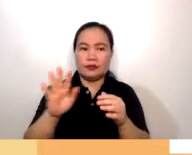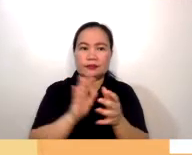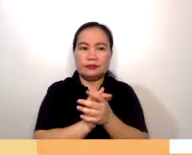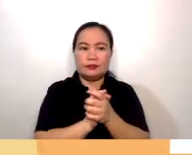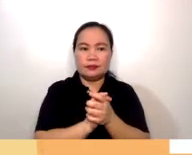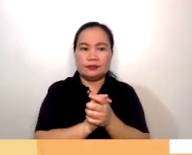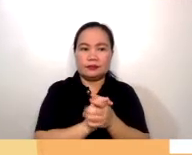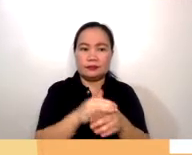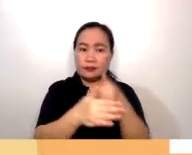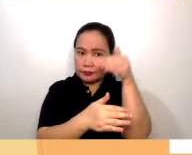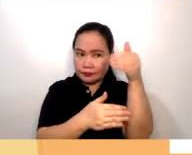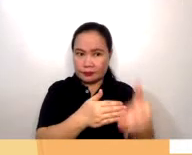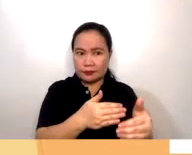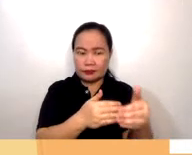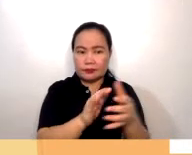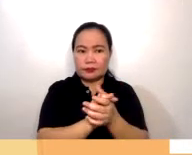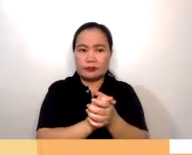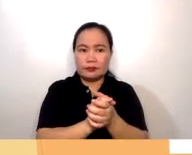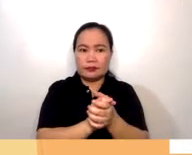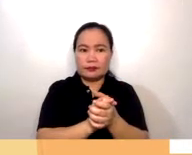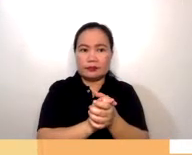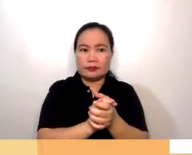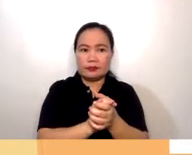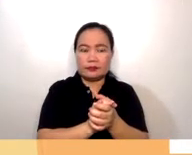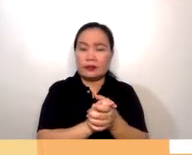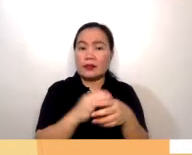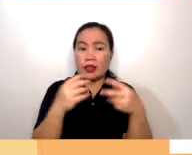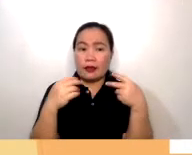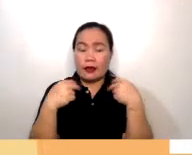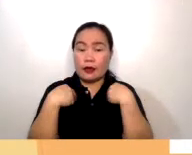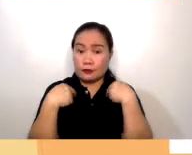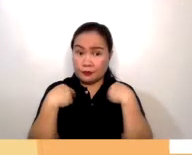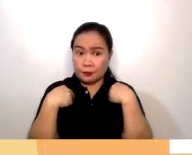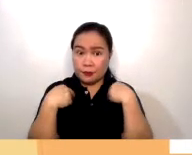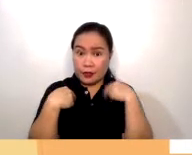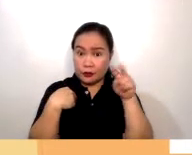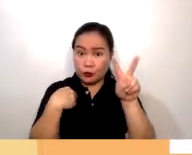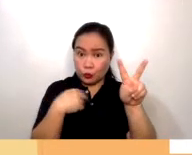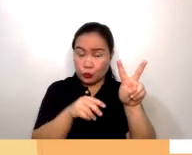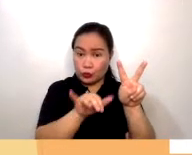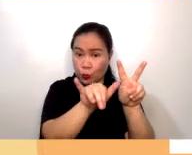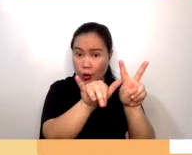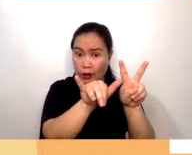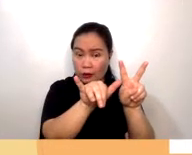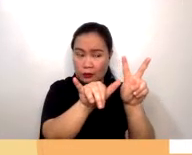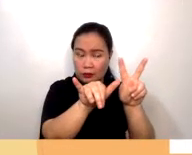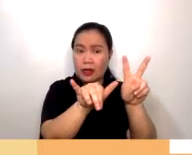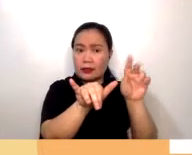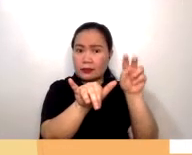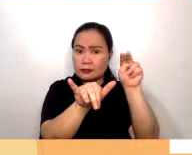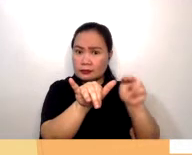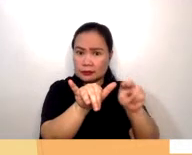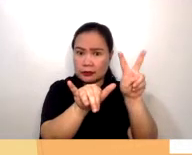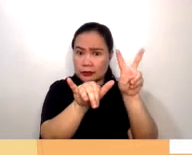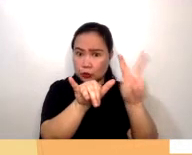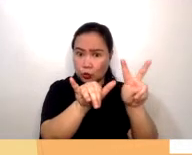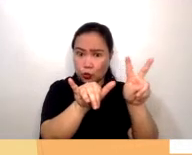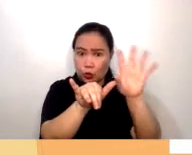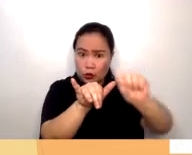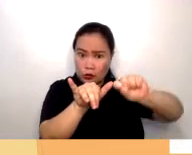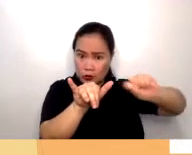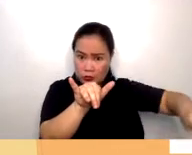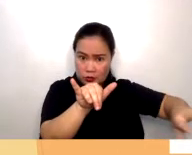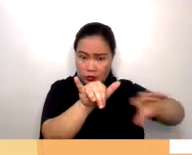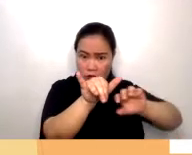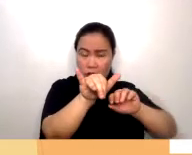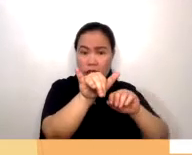4. Next, since meron pang 2 sa tabi ng y, we're going